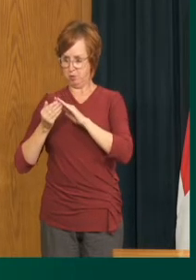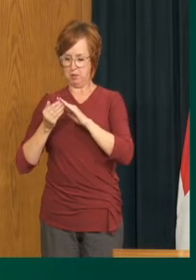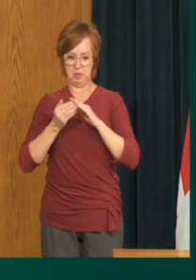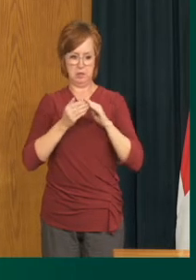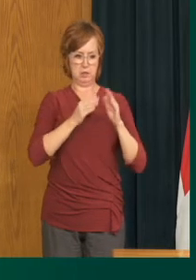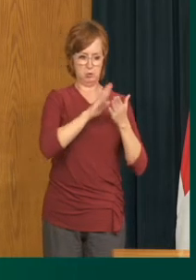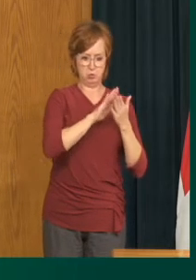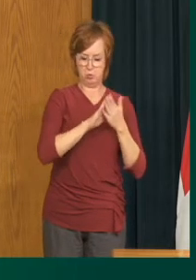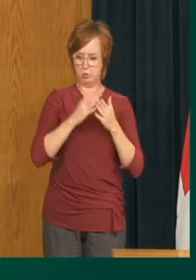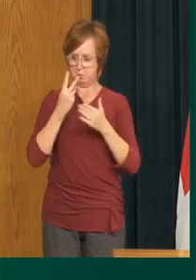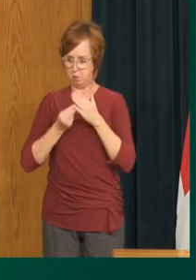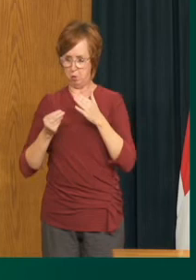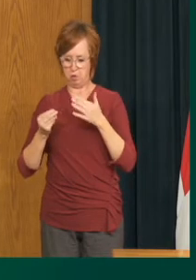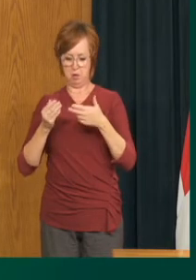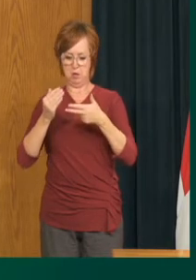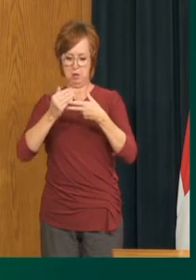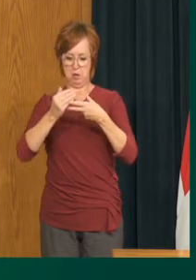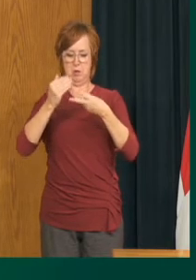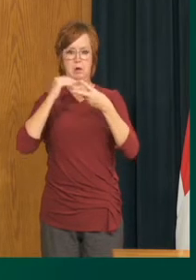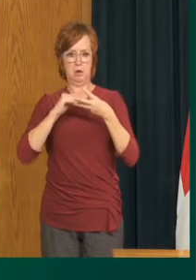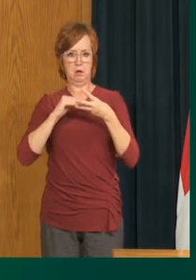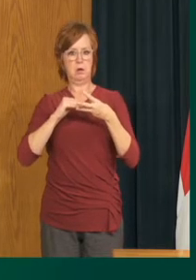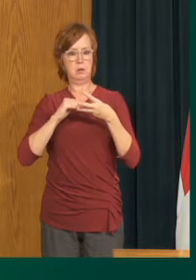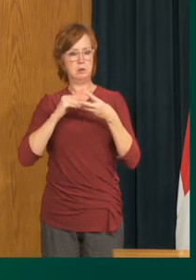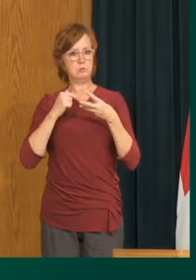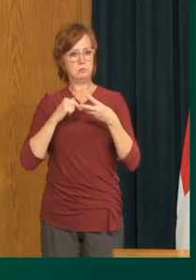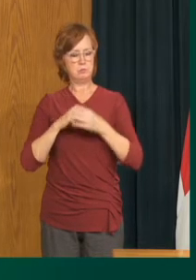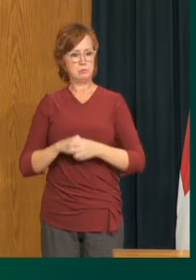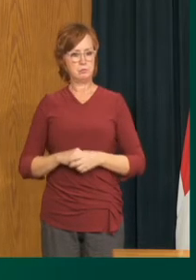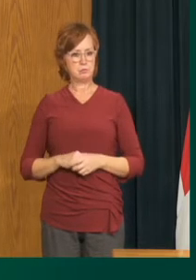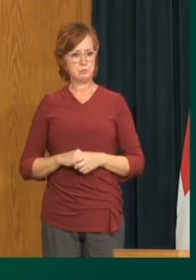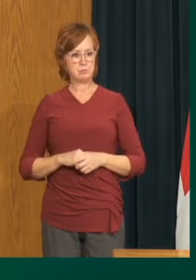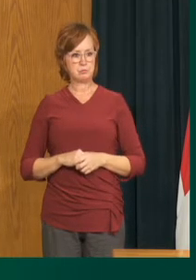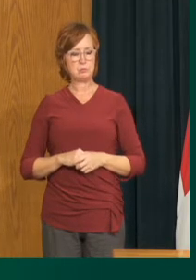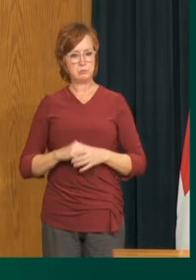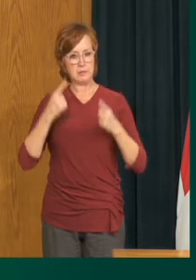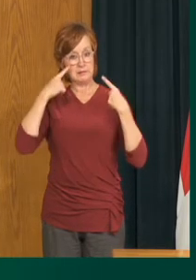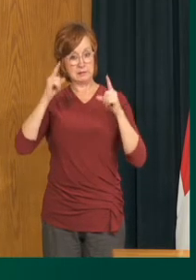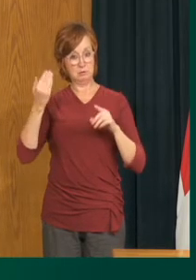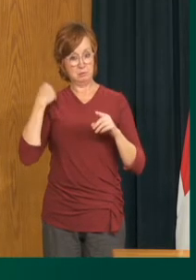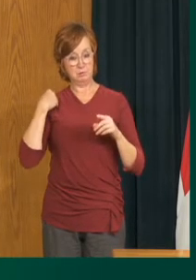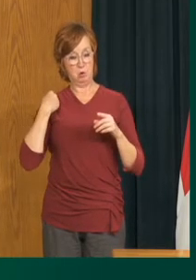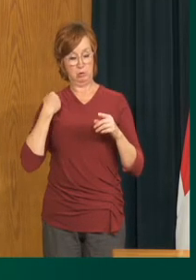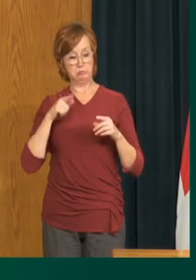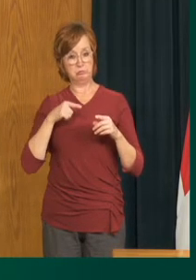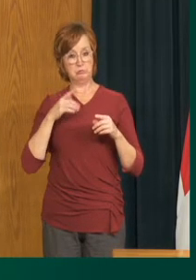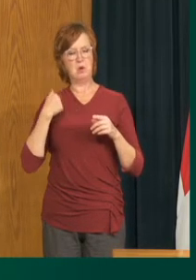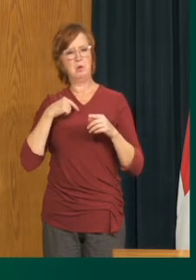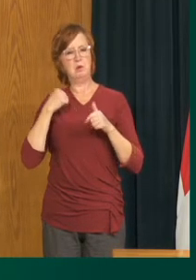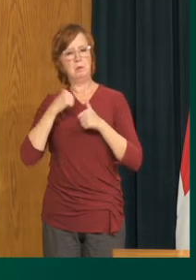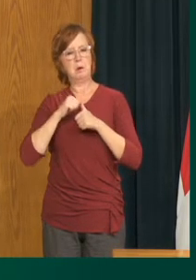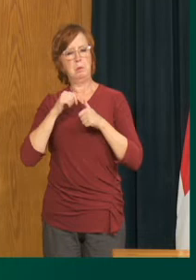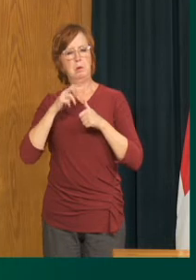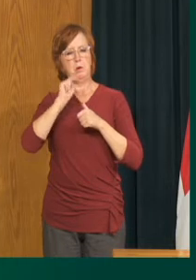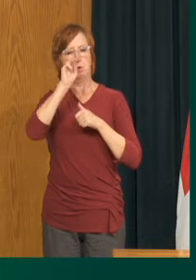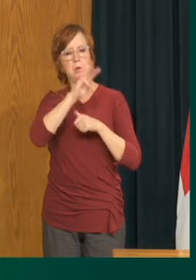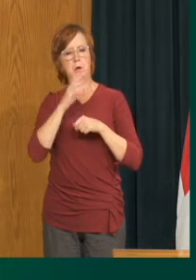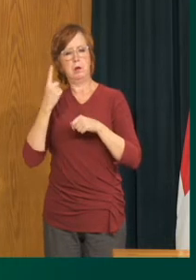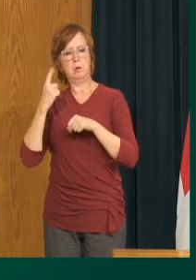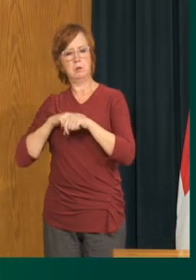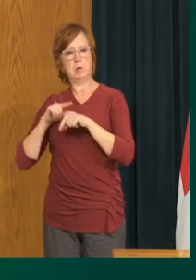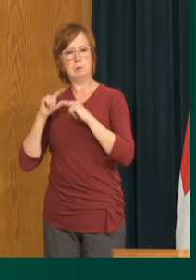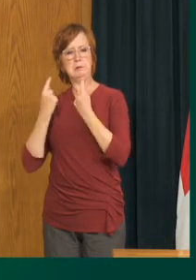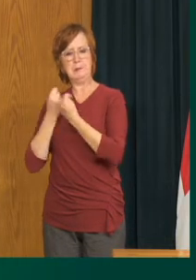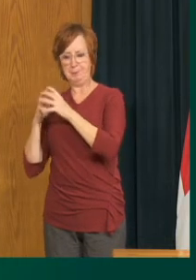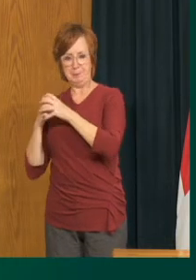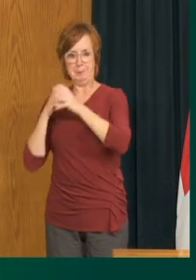or both. And that's worked for us in the past when there's been outbreaks as well. So I think it just demonstrated that this